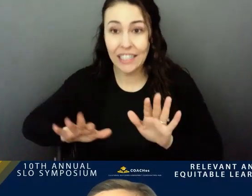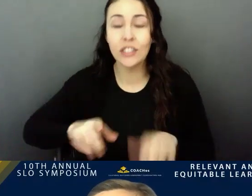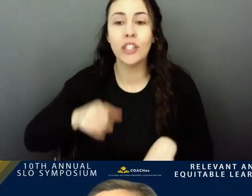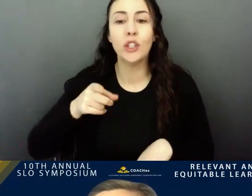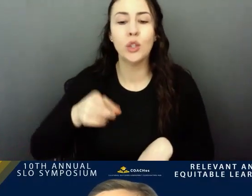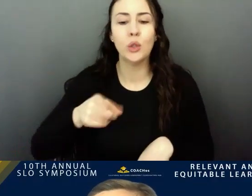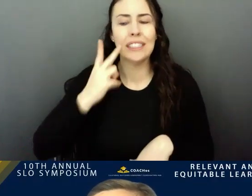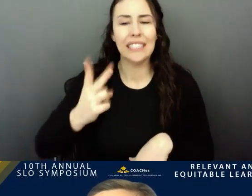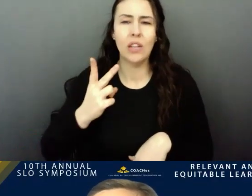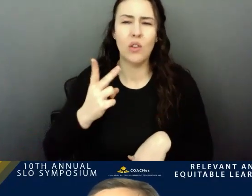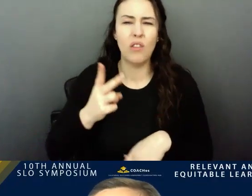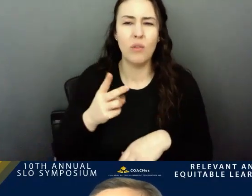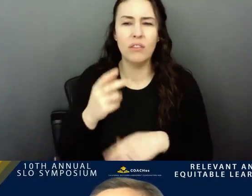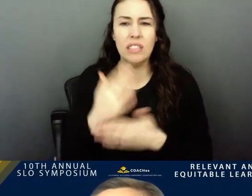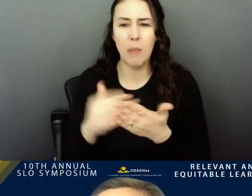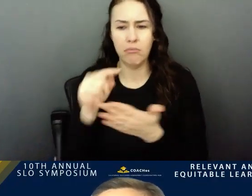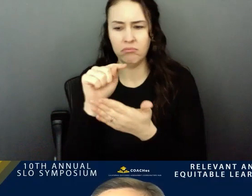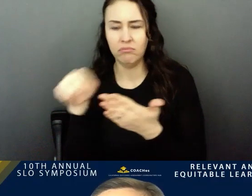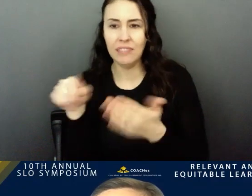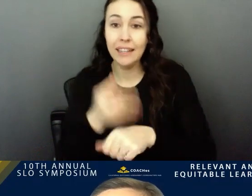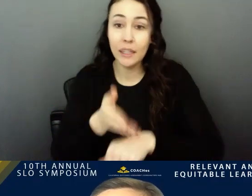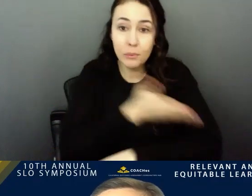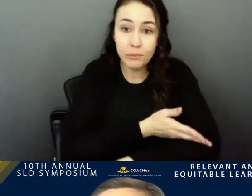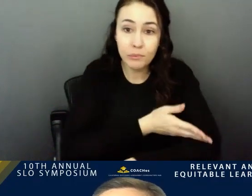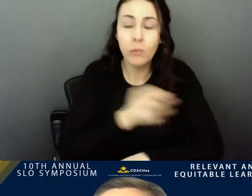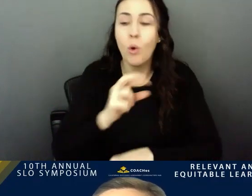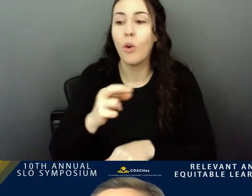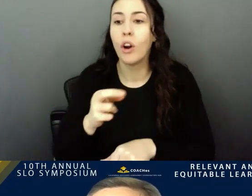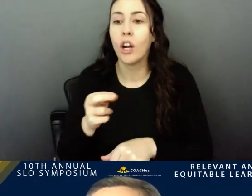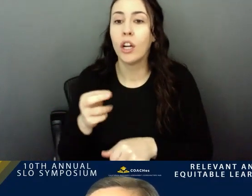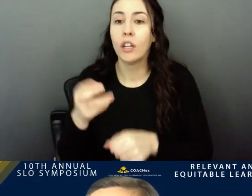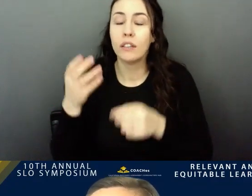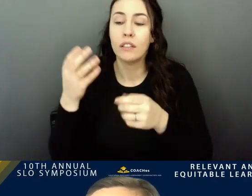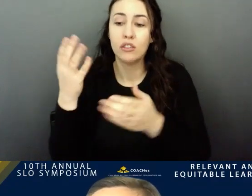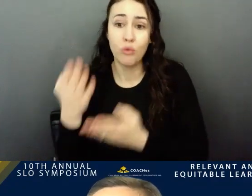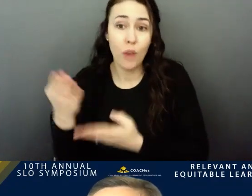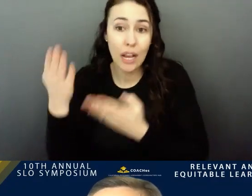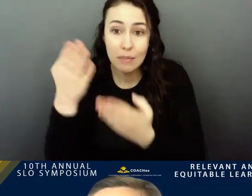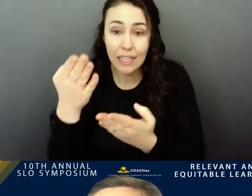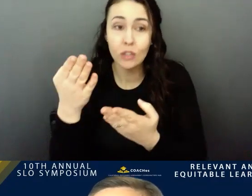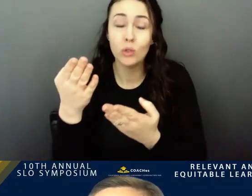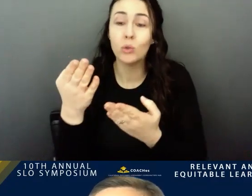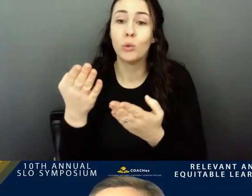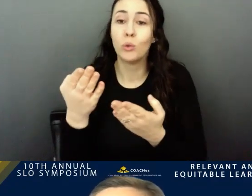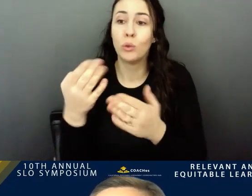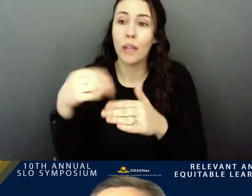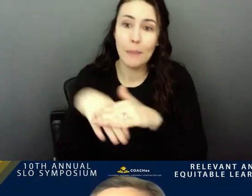for improvement or recommendations to come into compliance with standards.